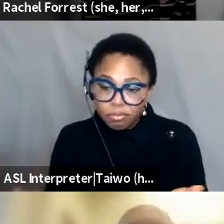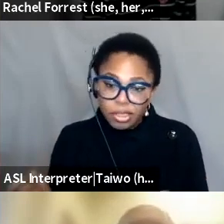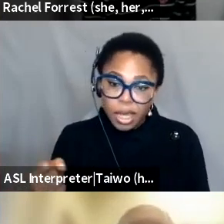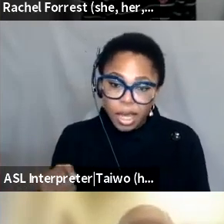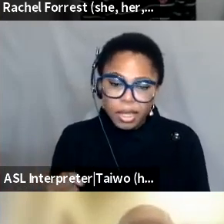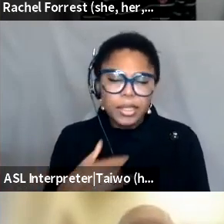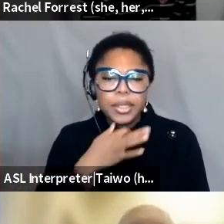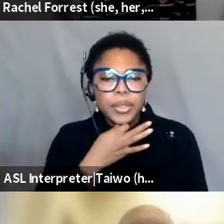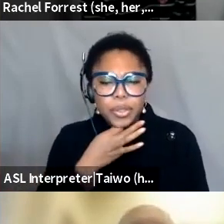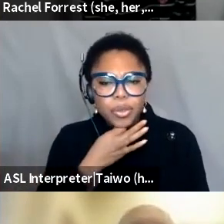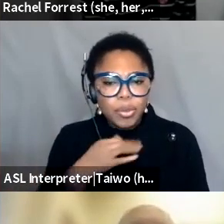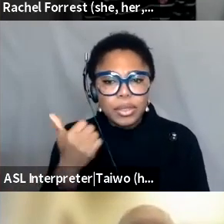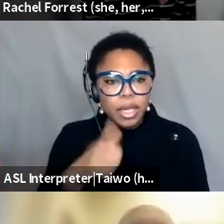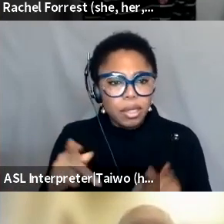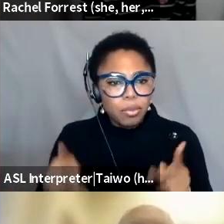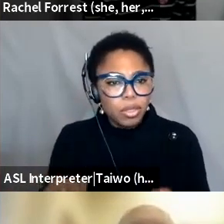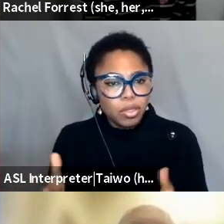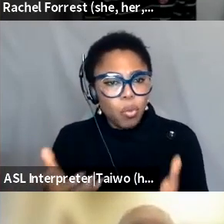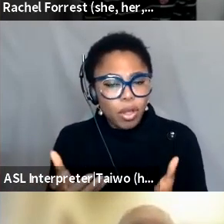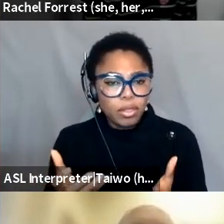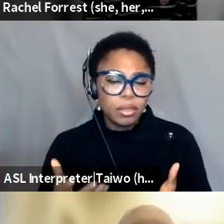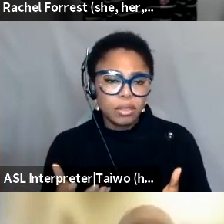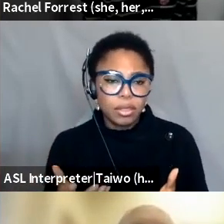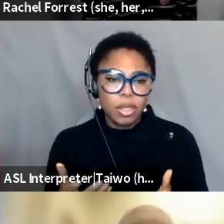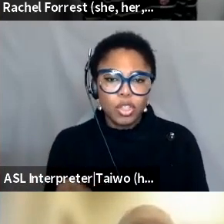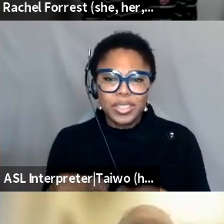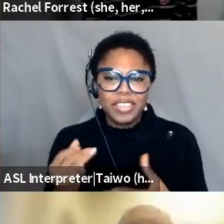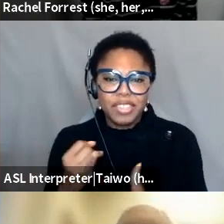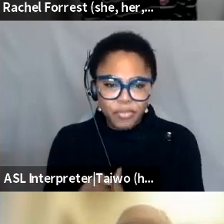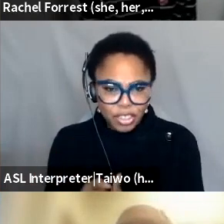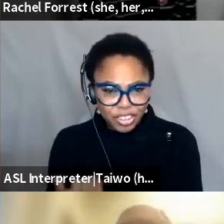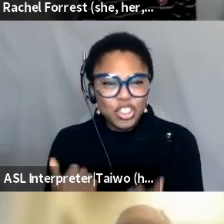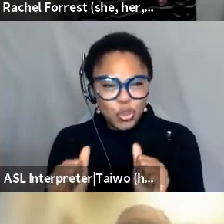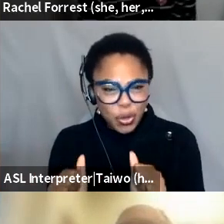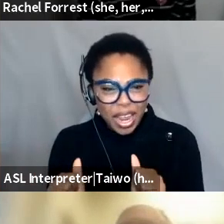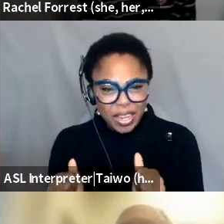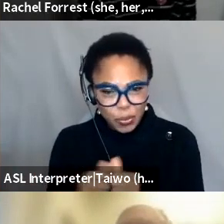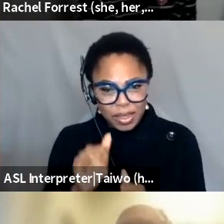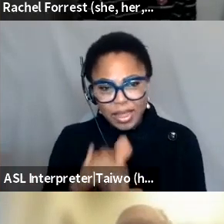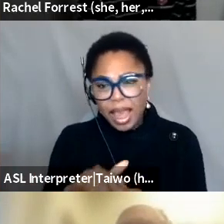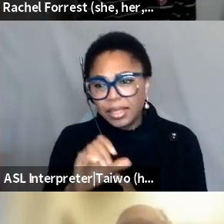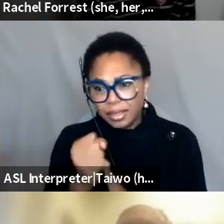I'm curious if anybody wants to give an intervention like that a try with this scene.